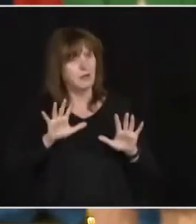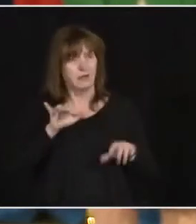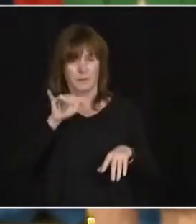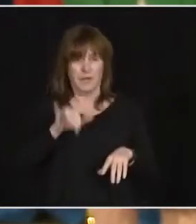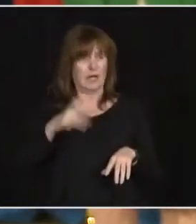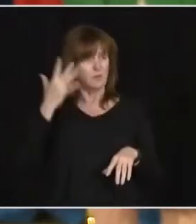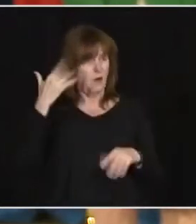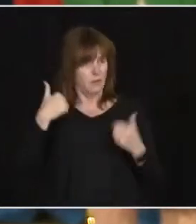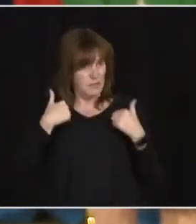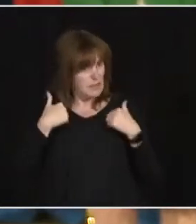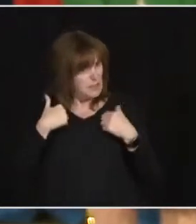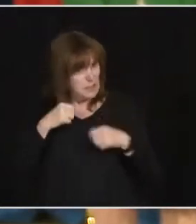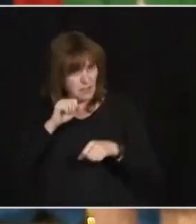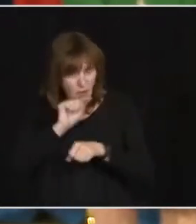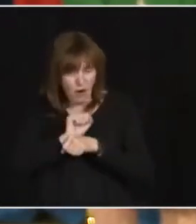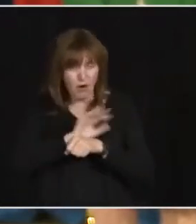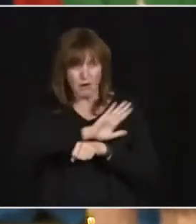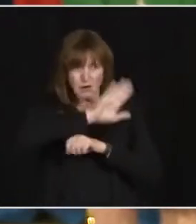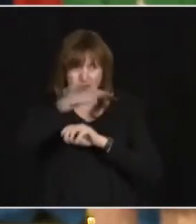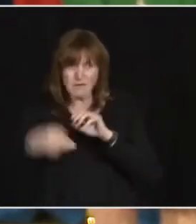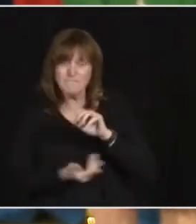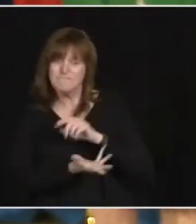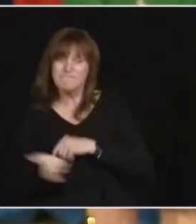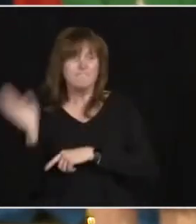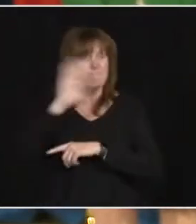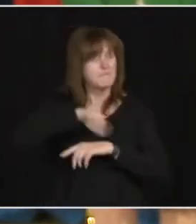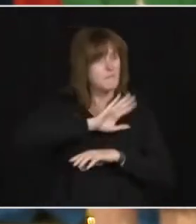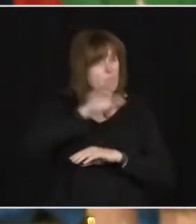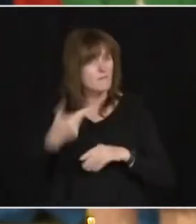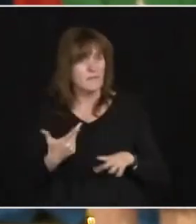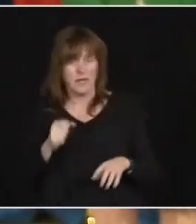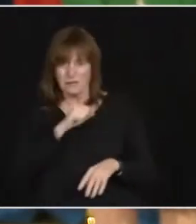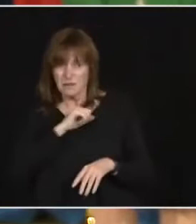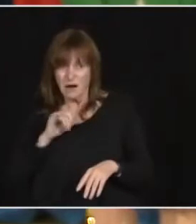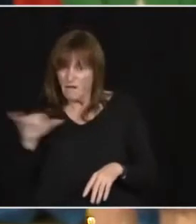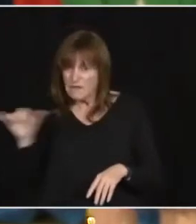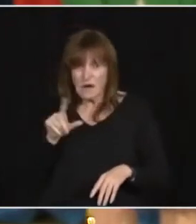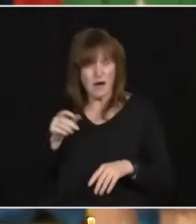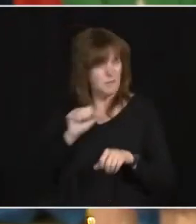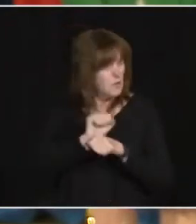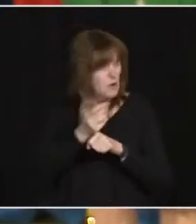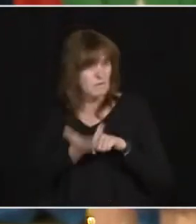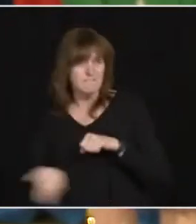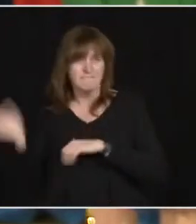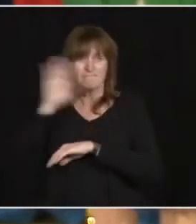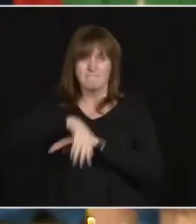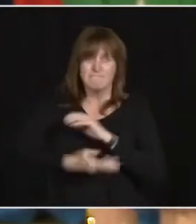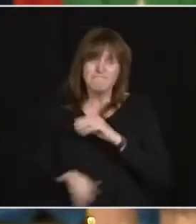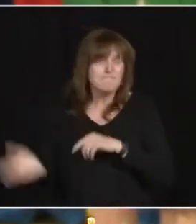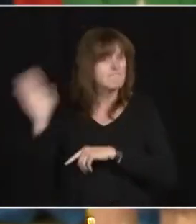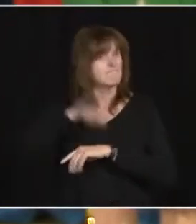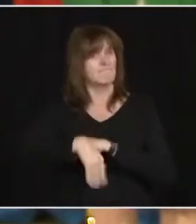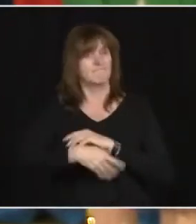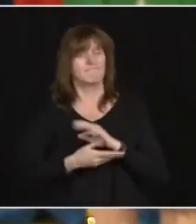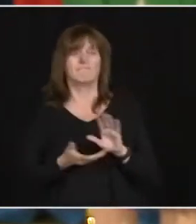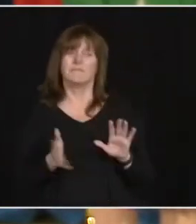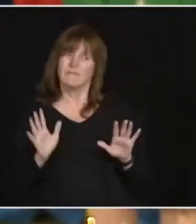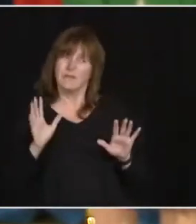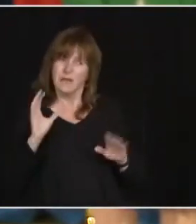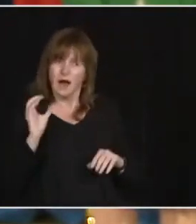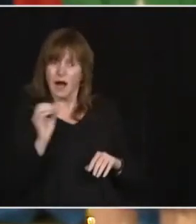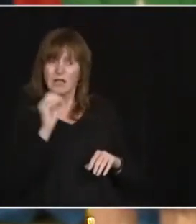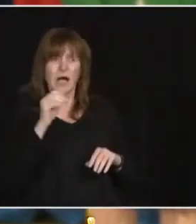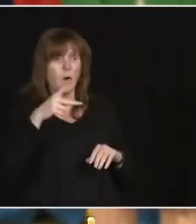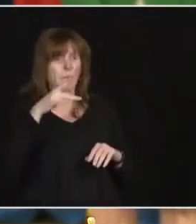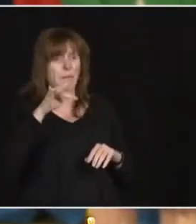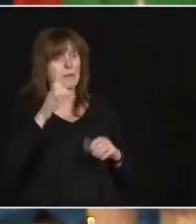around the clock. That is why my staff is working around the clock, and that is why the Ontario Public Service